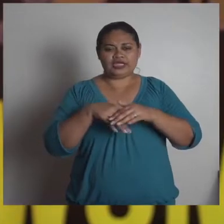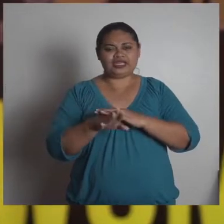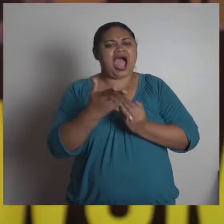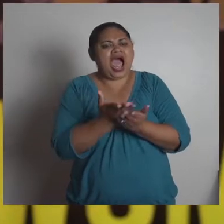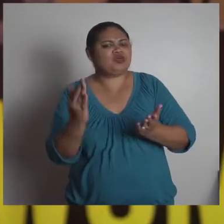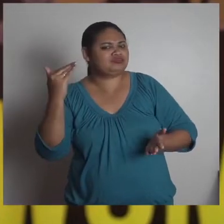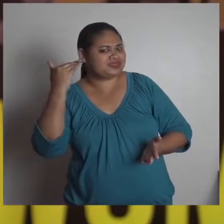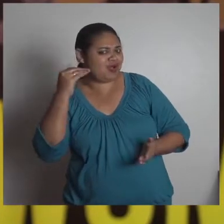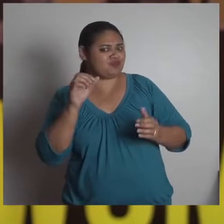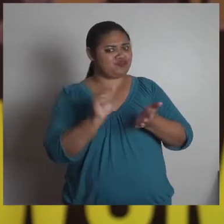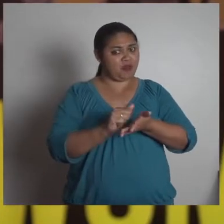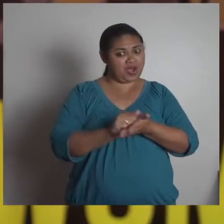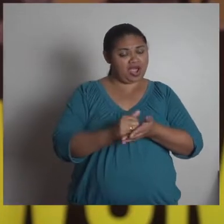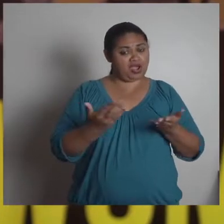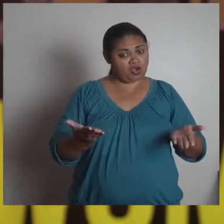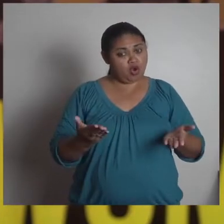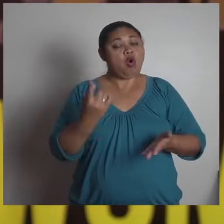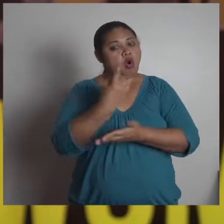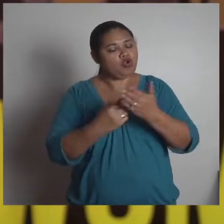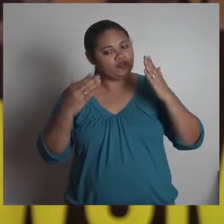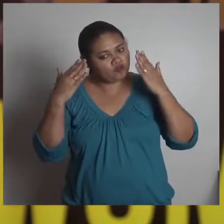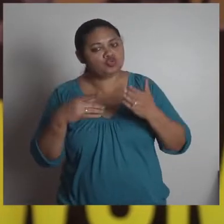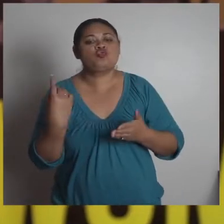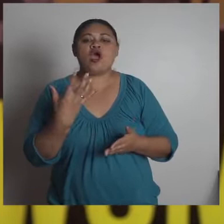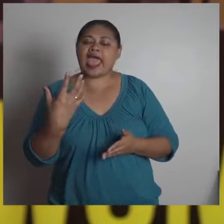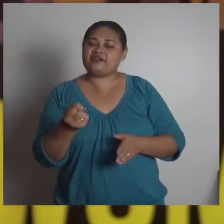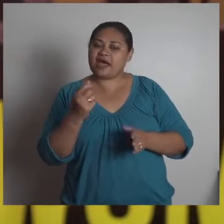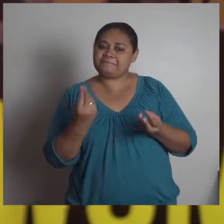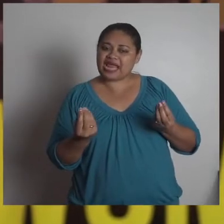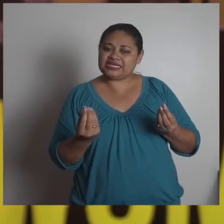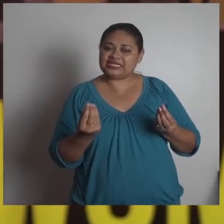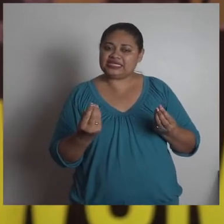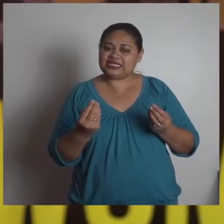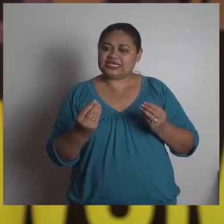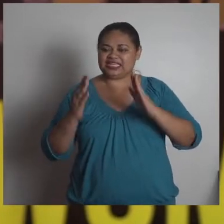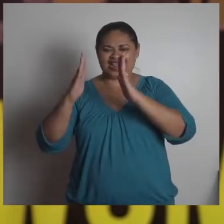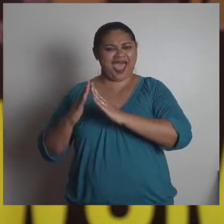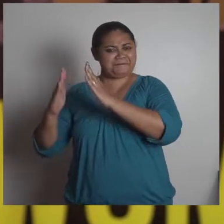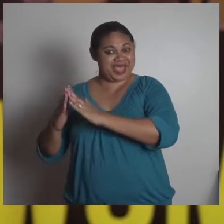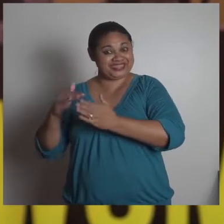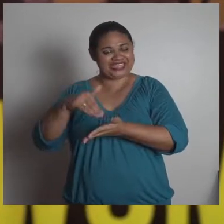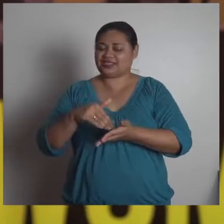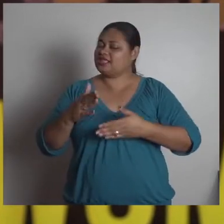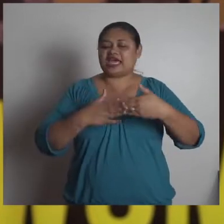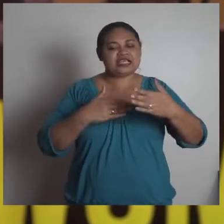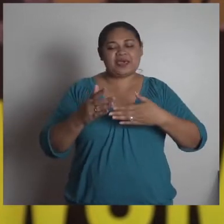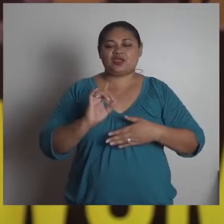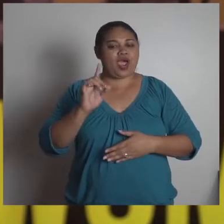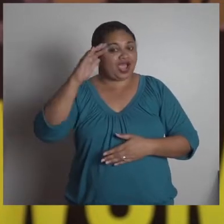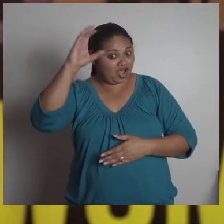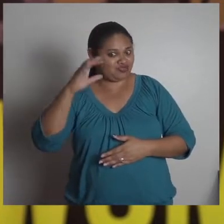is it done in a way that is economically sound? Or is it only going to those who have money in the urban